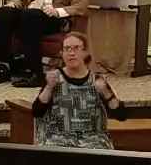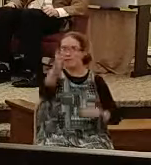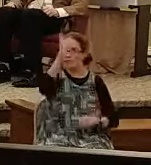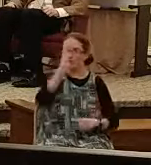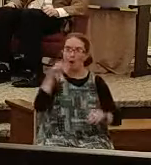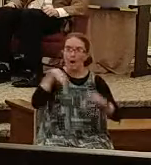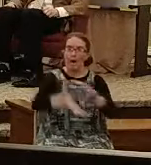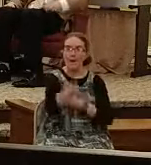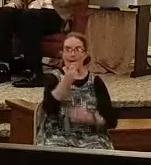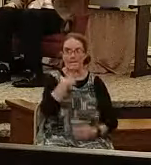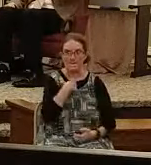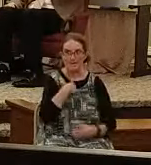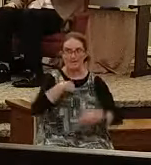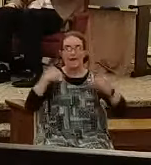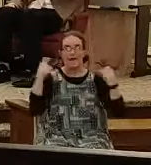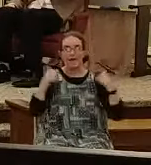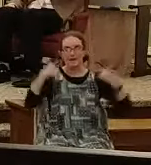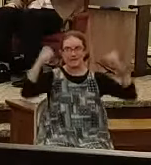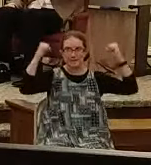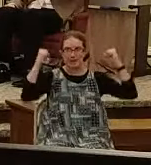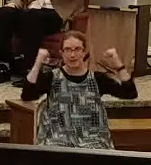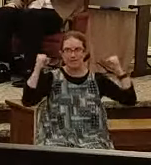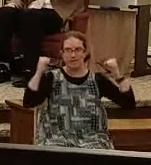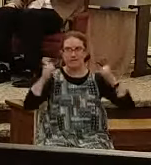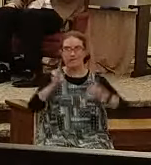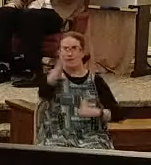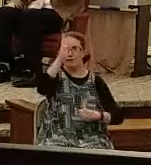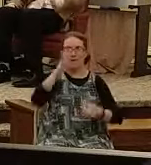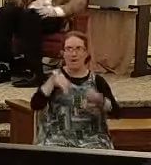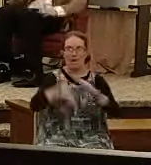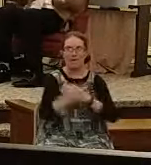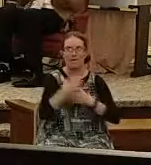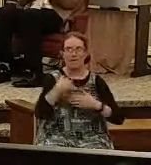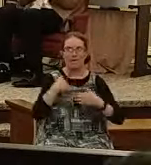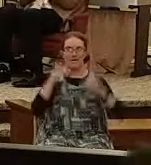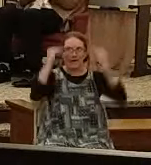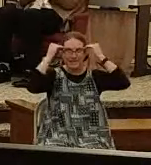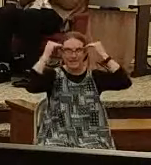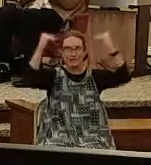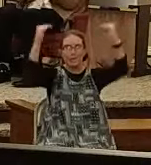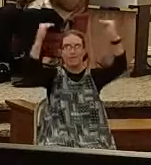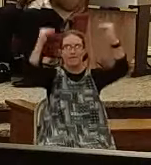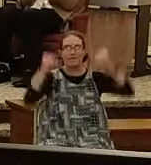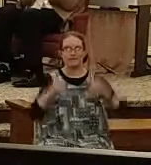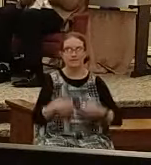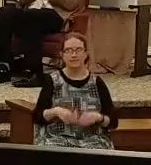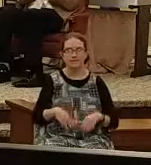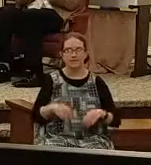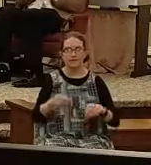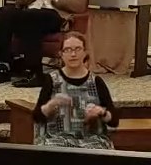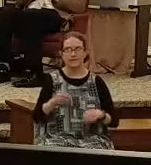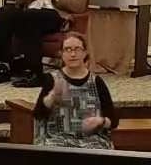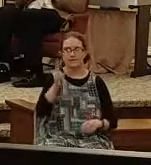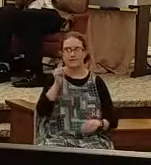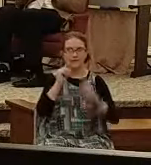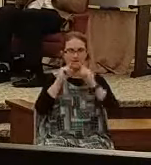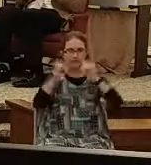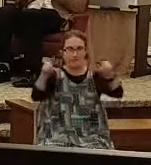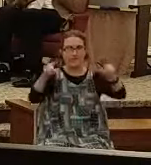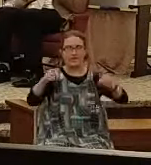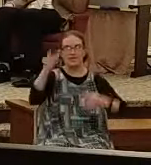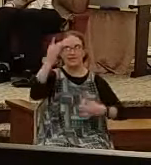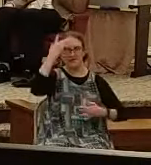God in me has that power. Hallelujah. The God in me has that authority. Amen. He can simply speak to